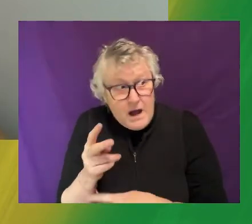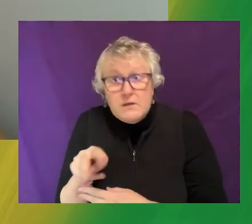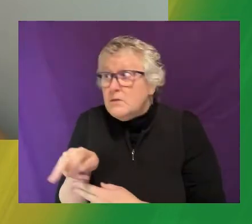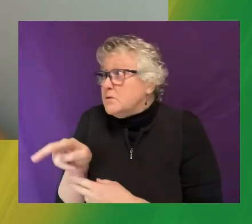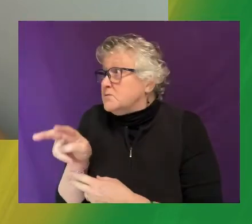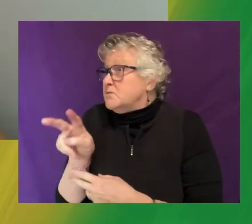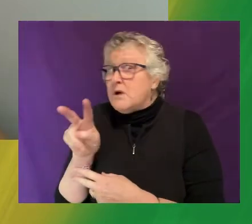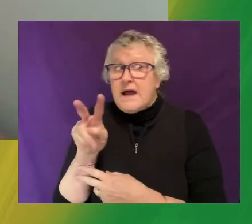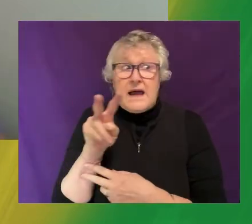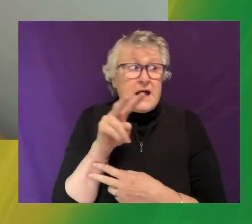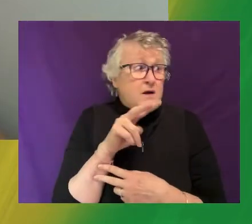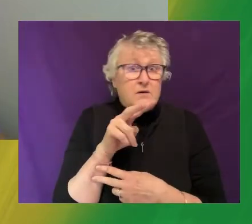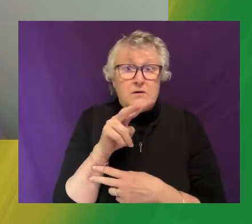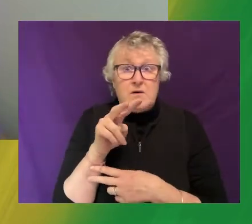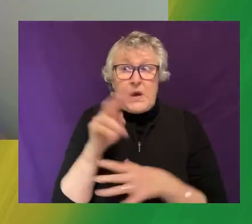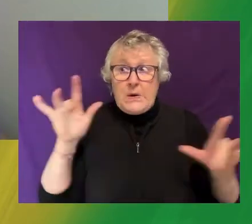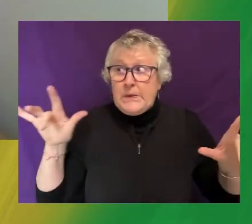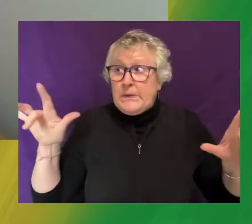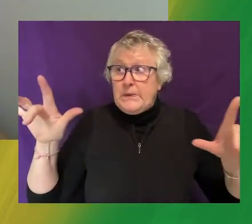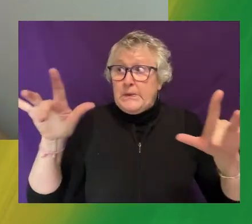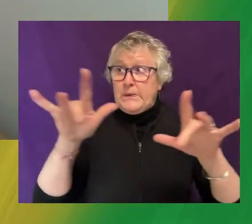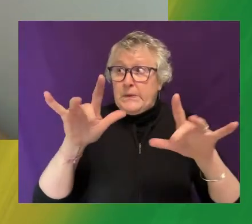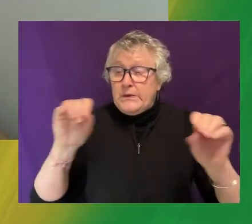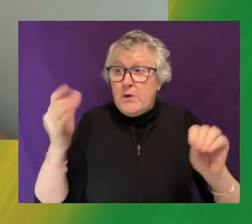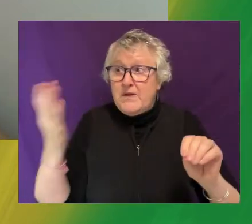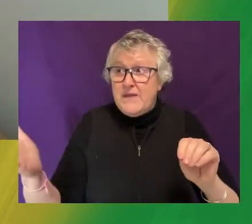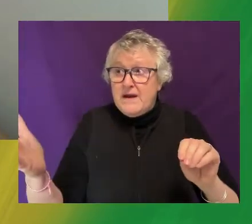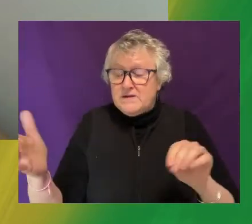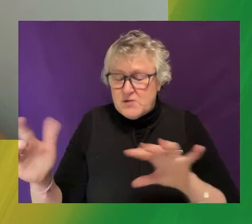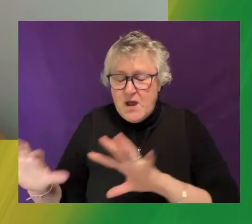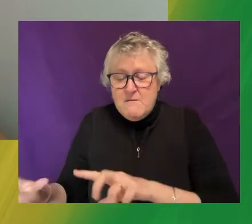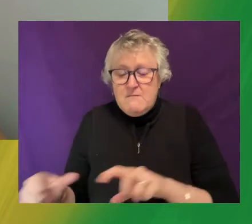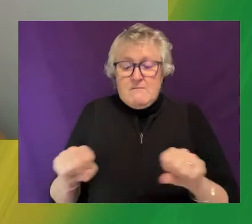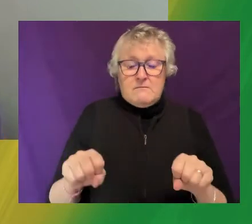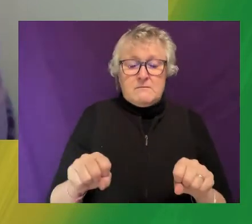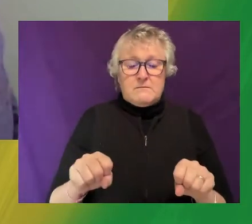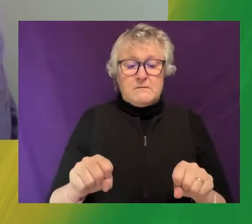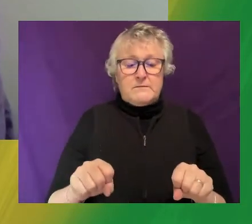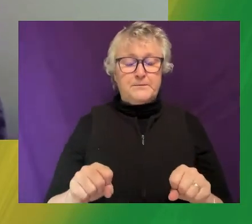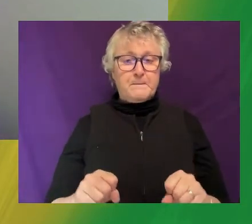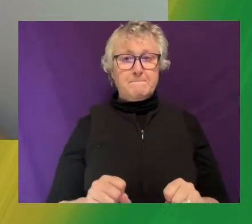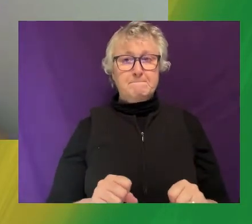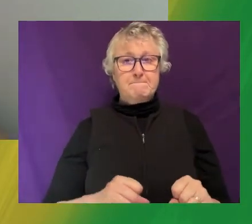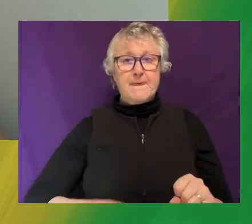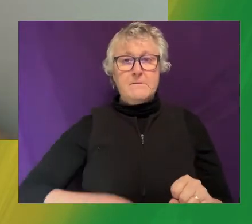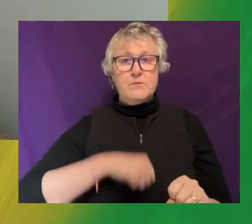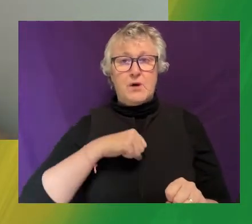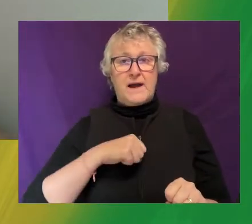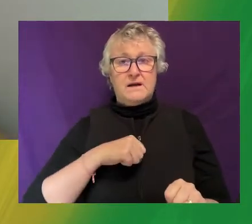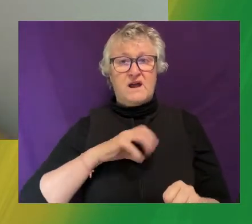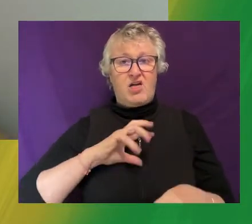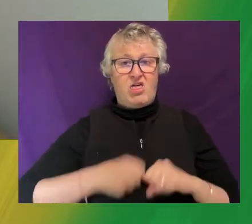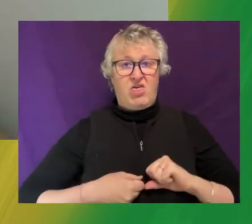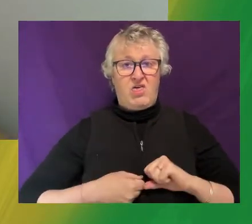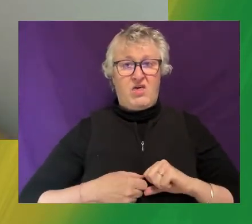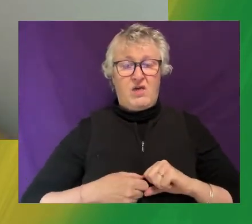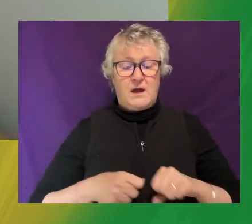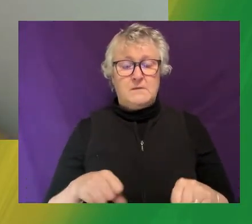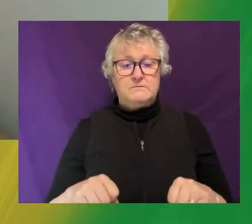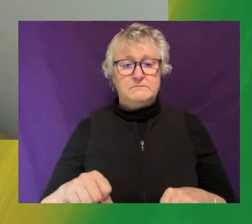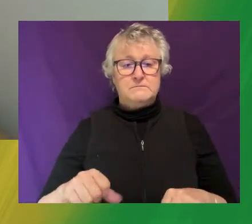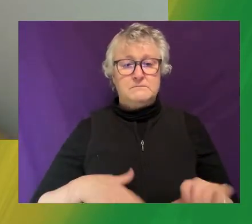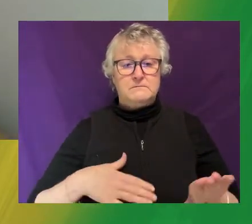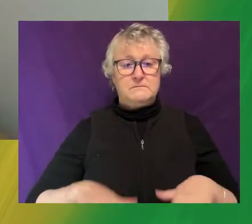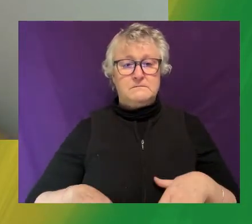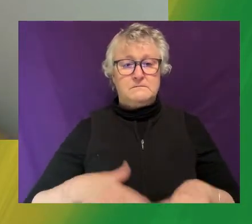up, dusted my pride off, and walked home with a slight limp on my right. But my lips were sealed